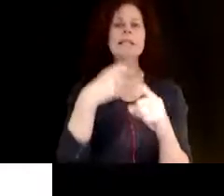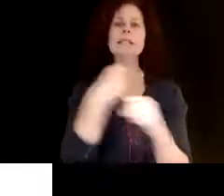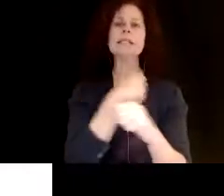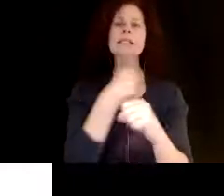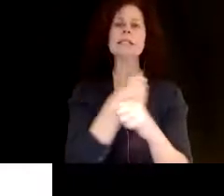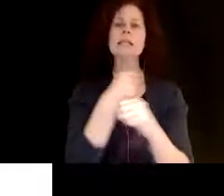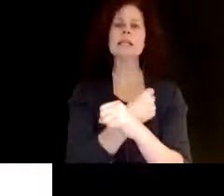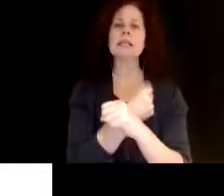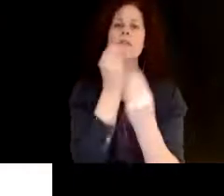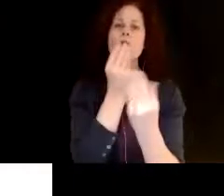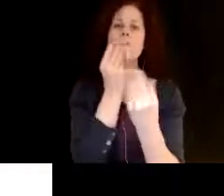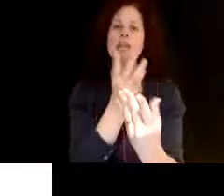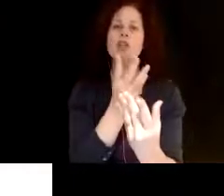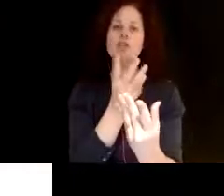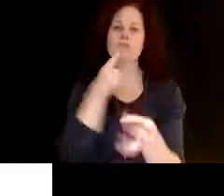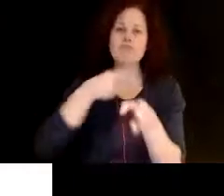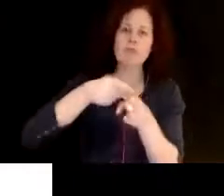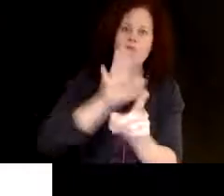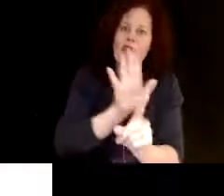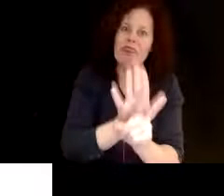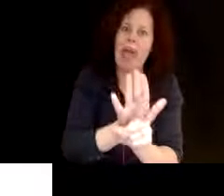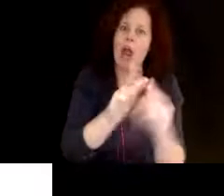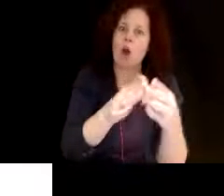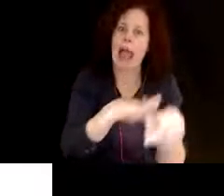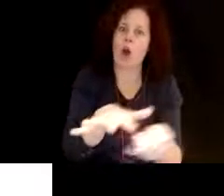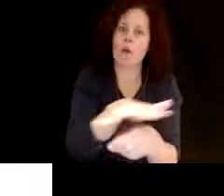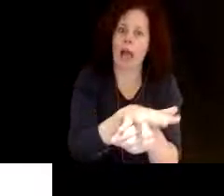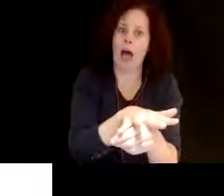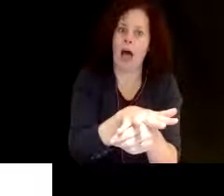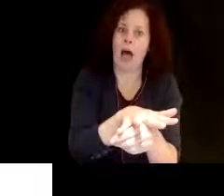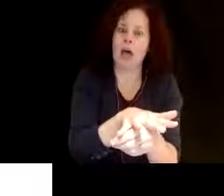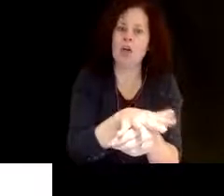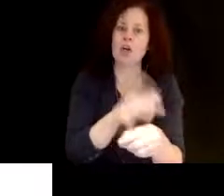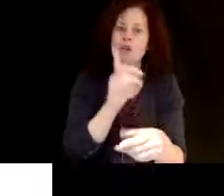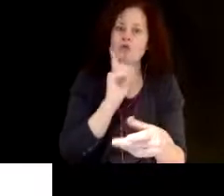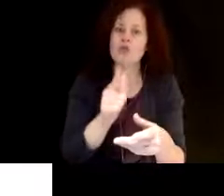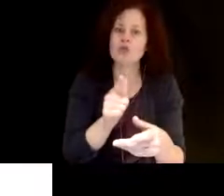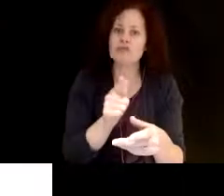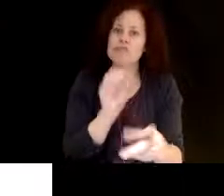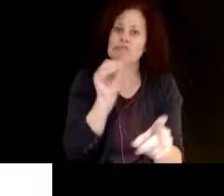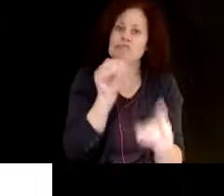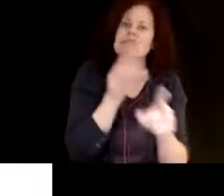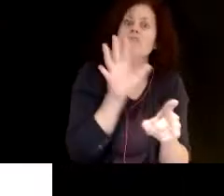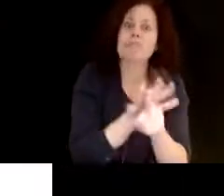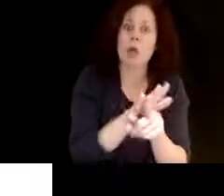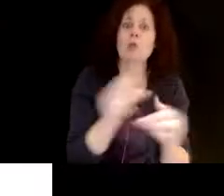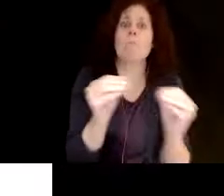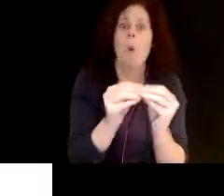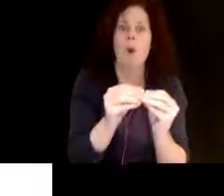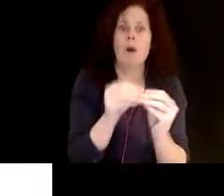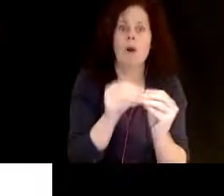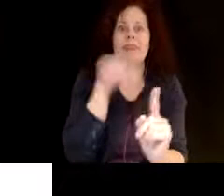their area to kind of increase the salience of this topic and really try